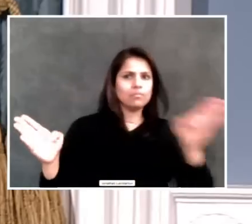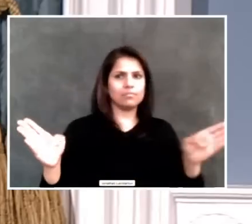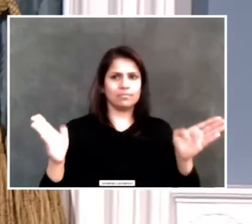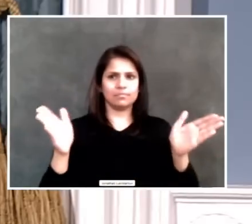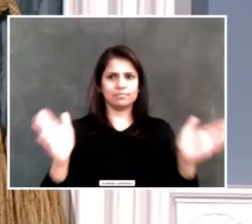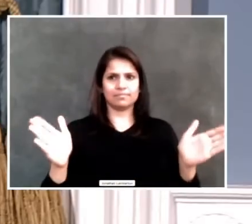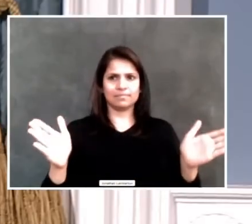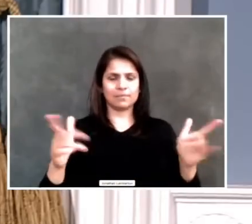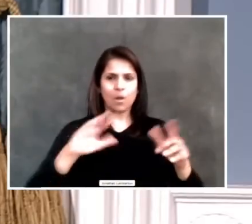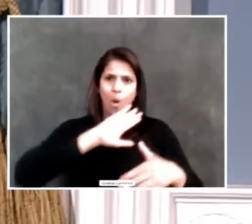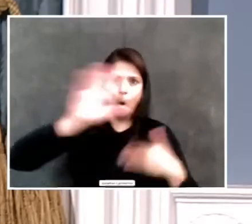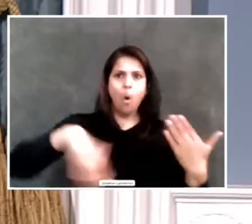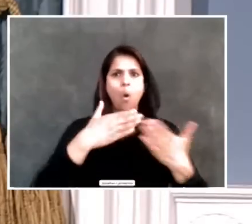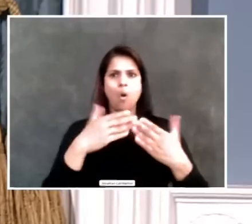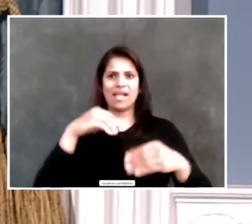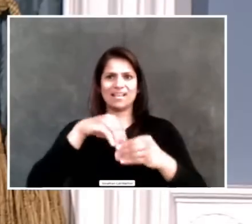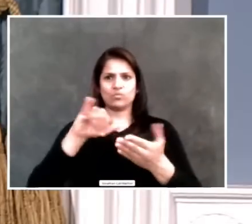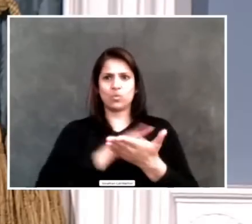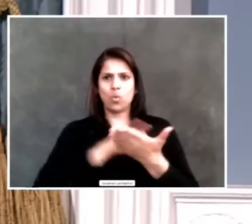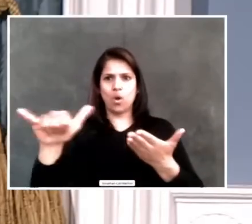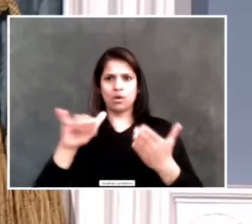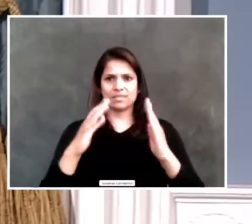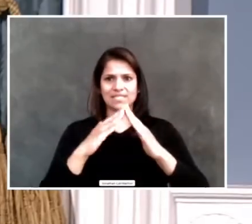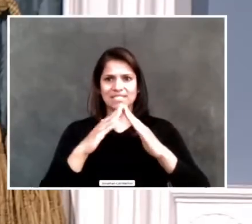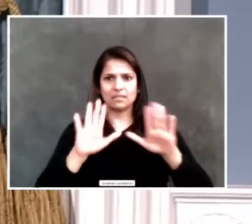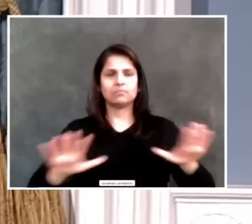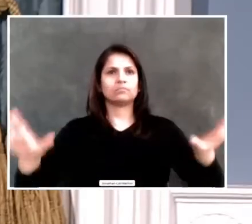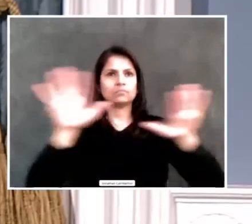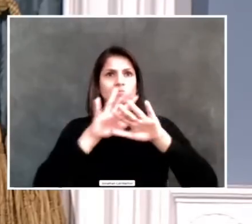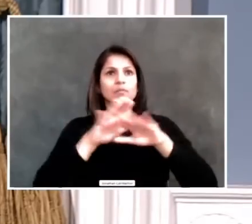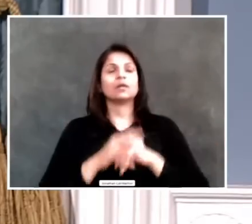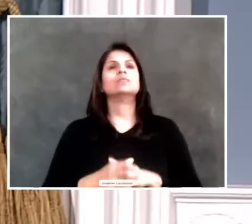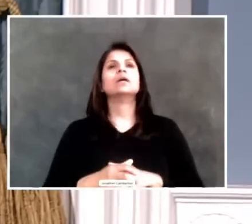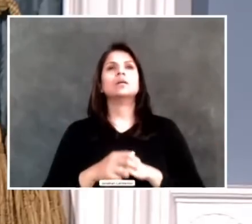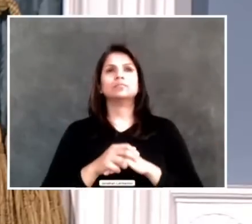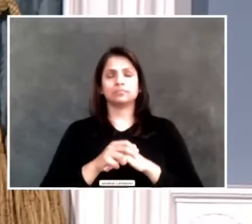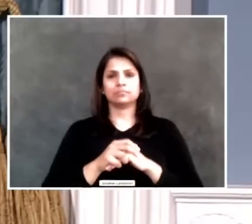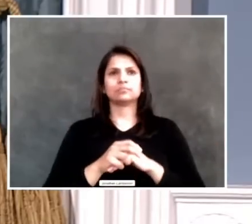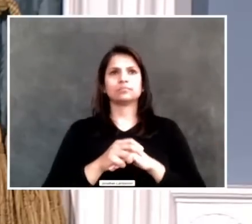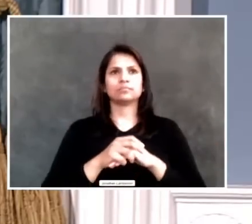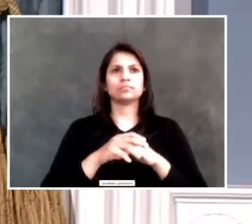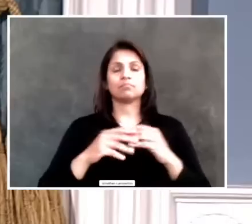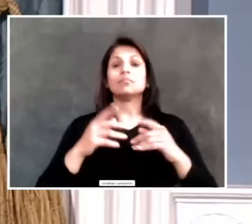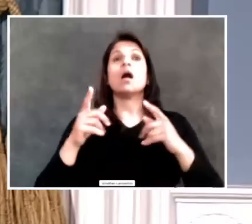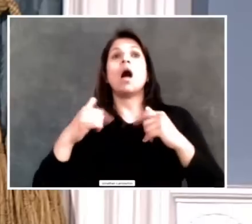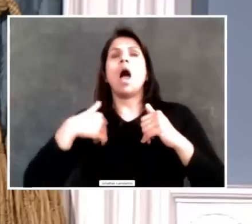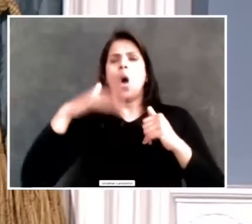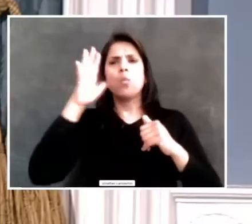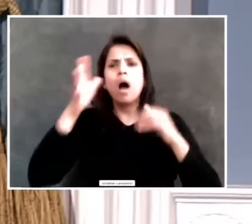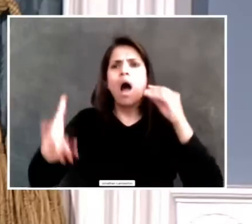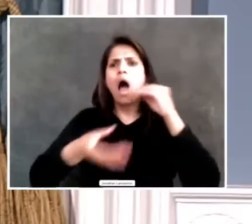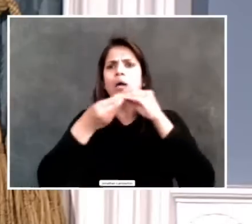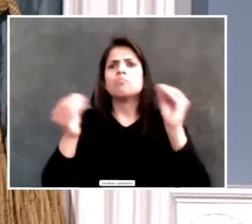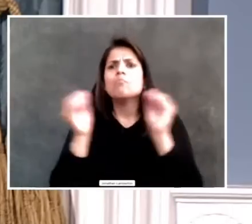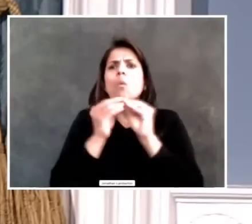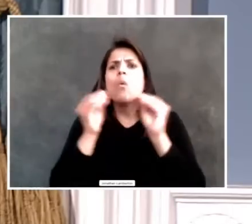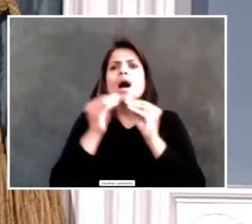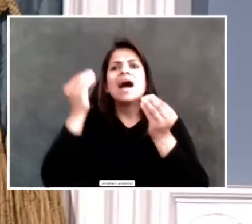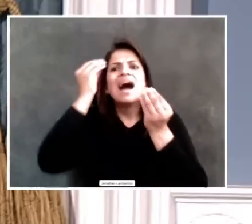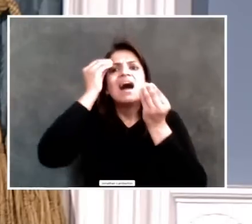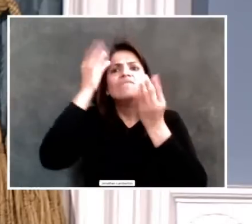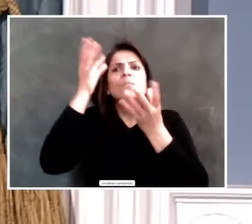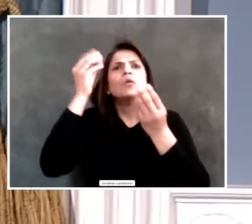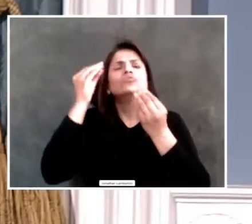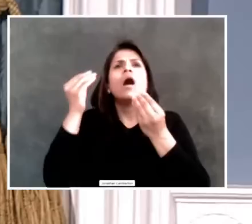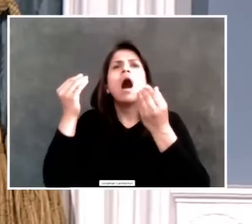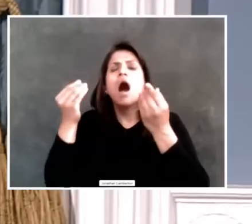also ensuring that we maximize the amount of racial demographic data that we're able to report along